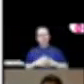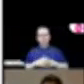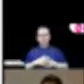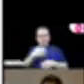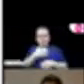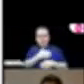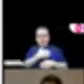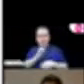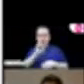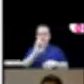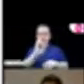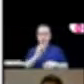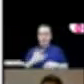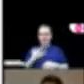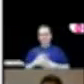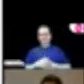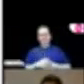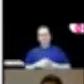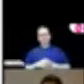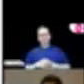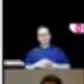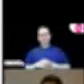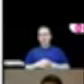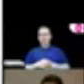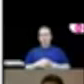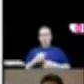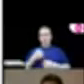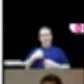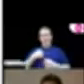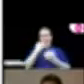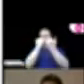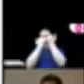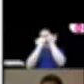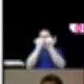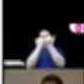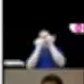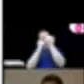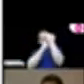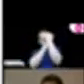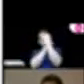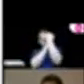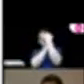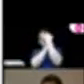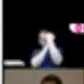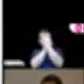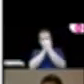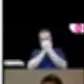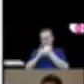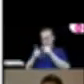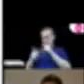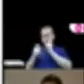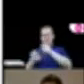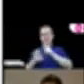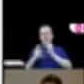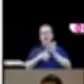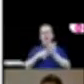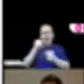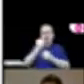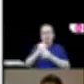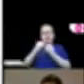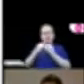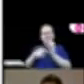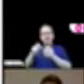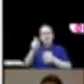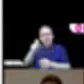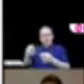in other ways, they were trying so hard not to give asylum to LGBT plus asylum seekers. Or